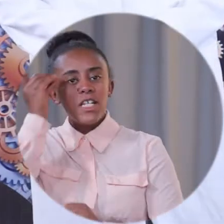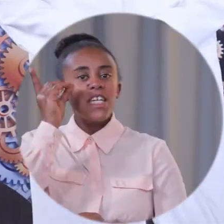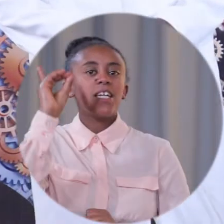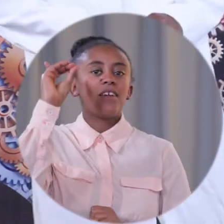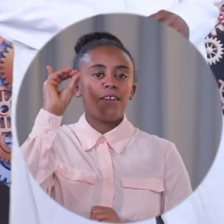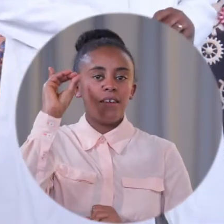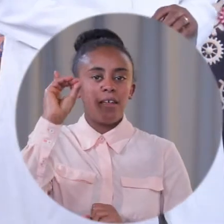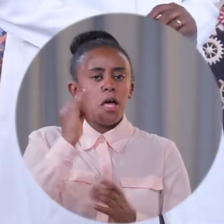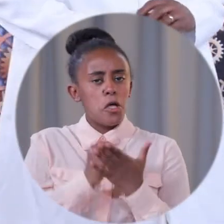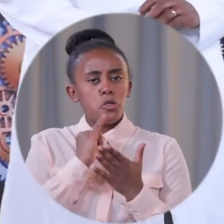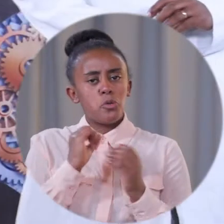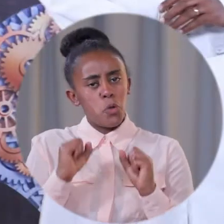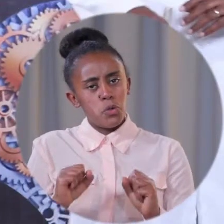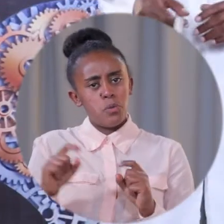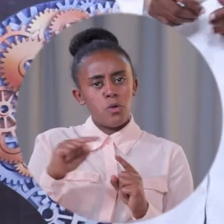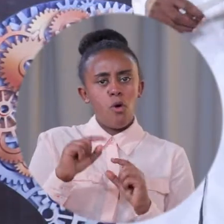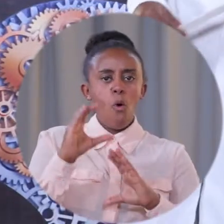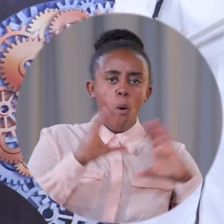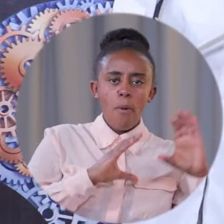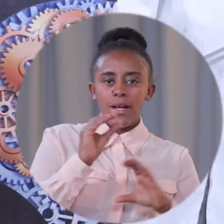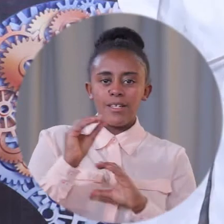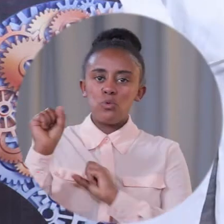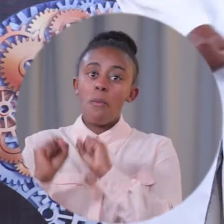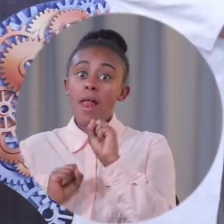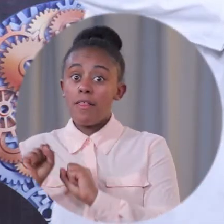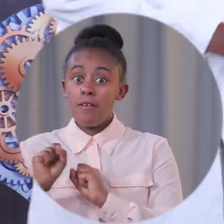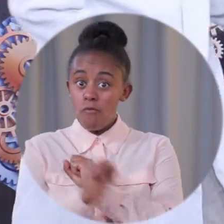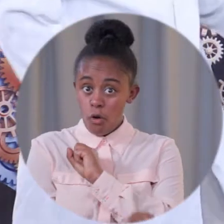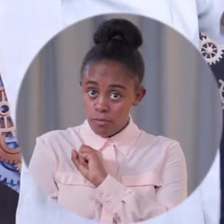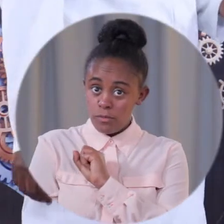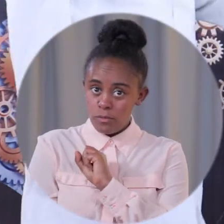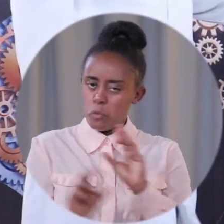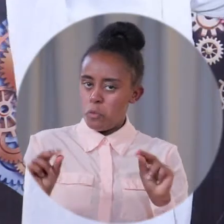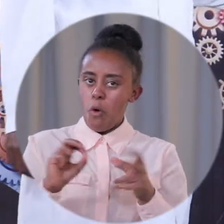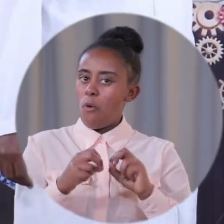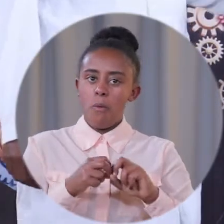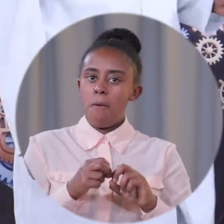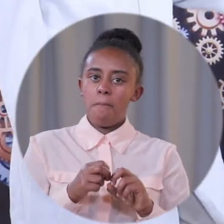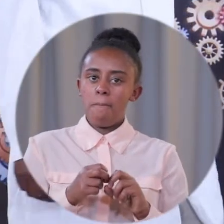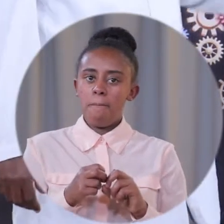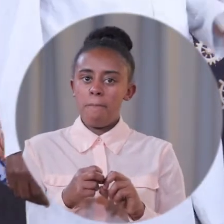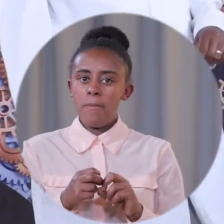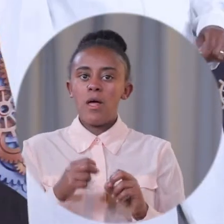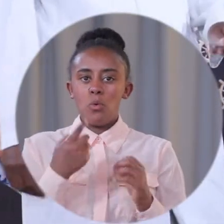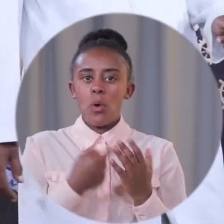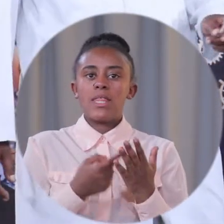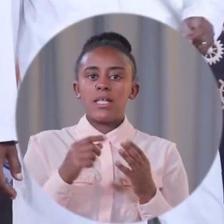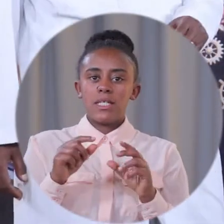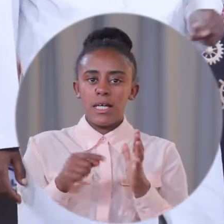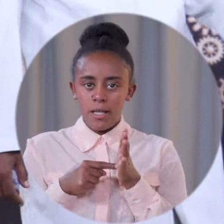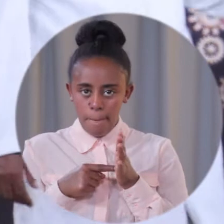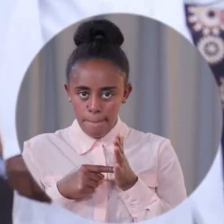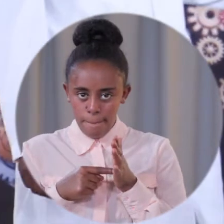degrees. It's possible to say comparative and superlative forms. No problem at all. Look at these examples. There are